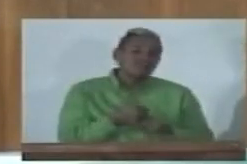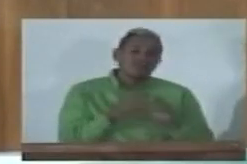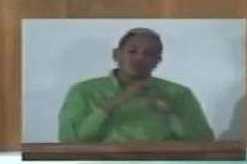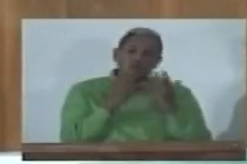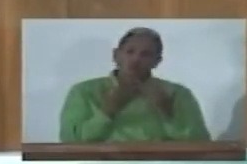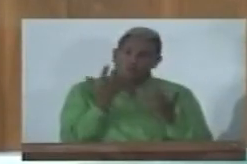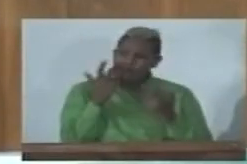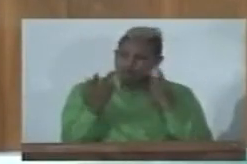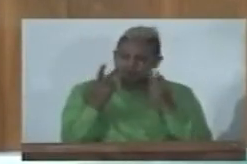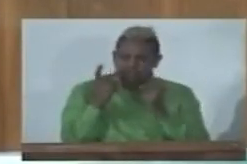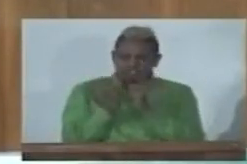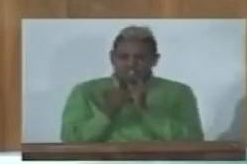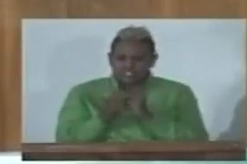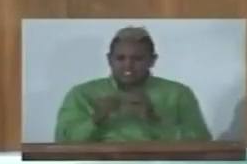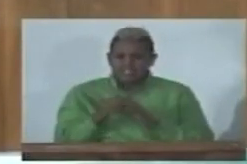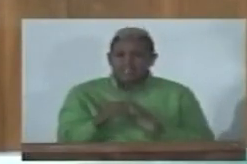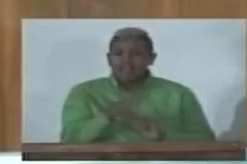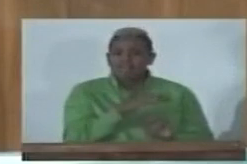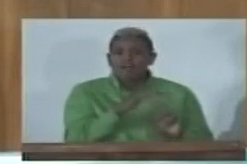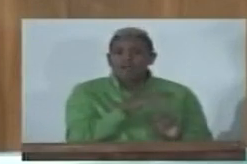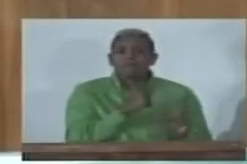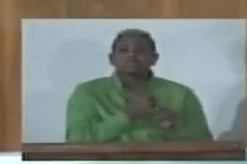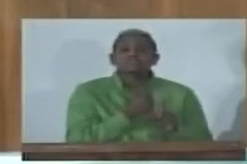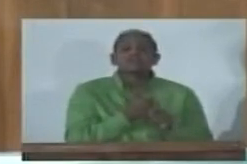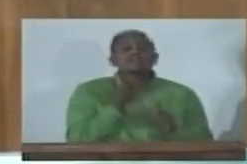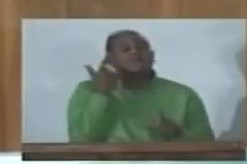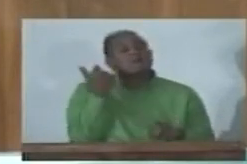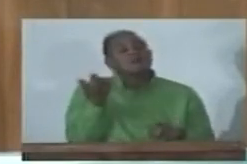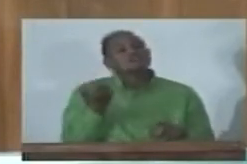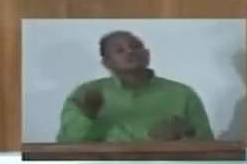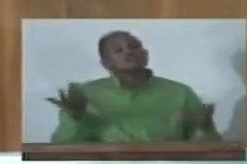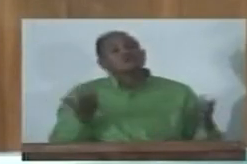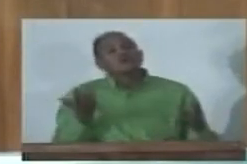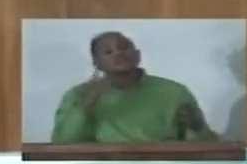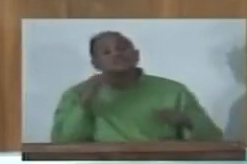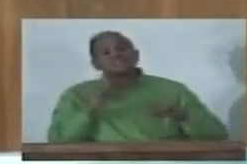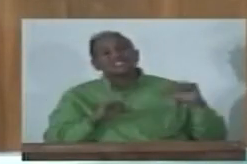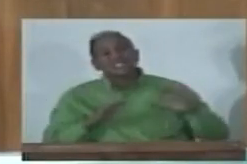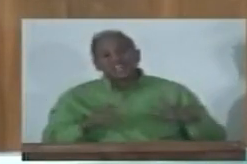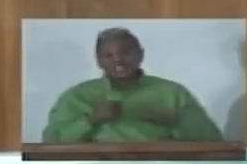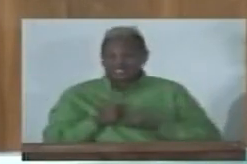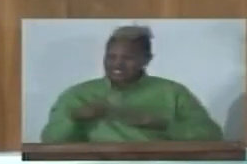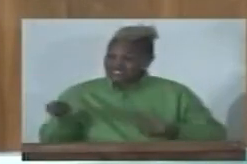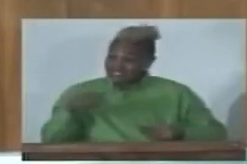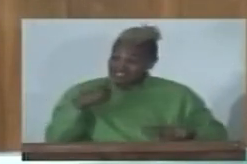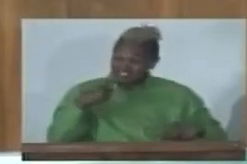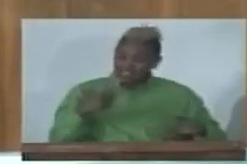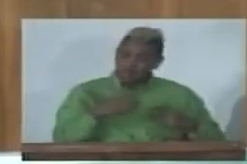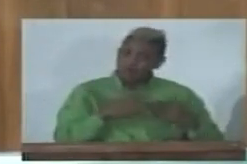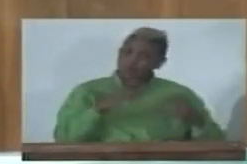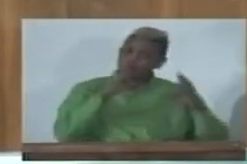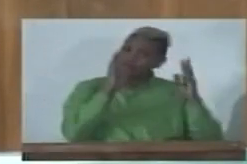have taken place in the environment, and because from what the scientists have said, weather